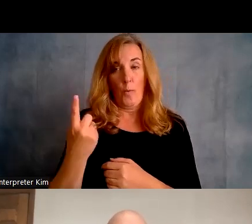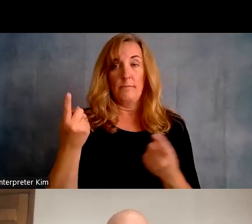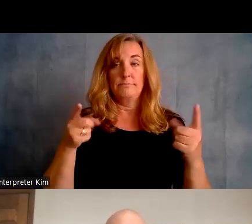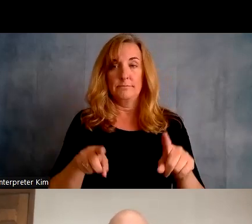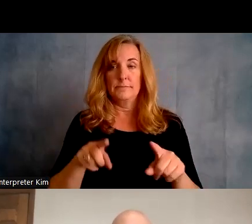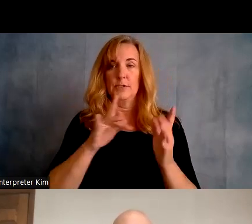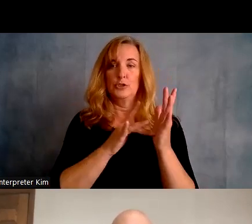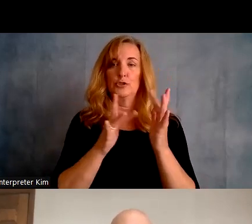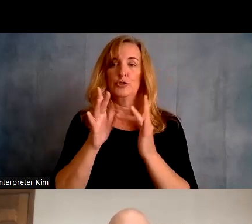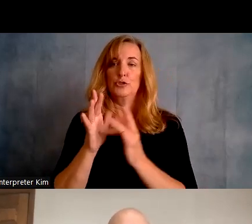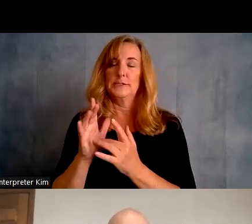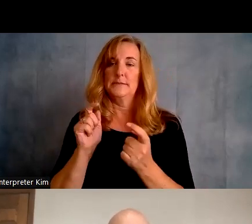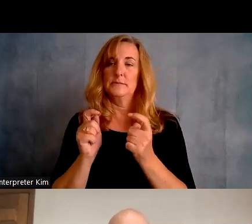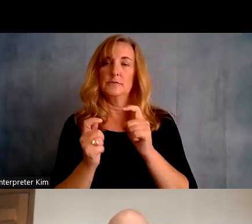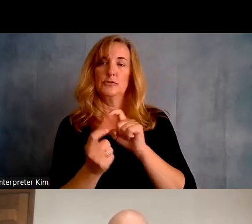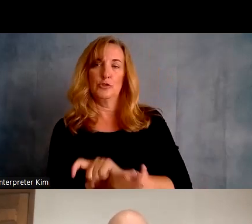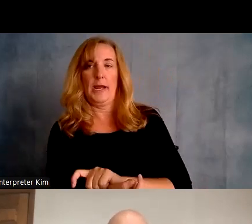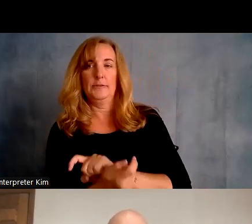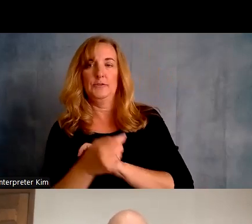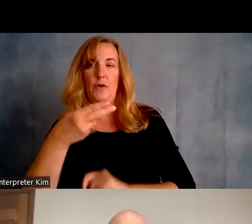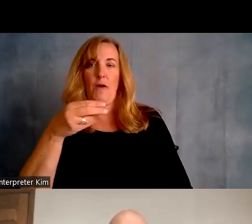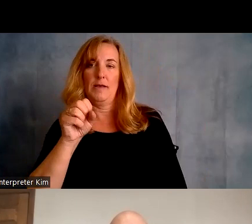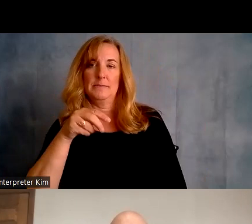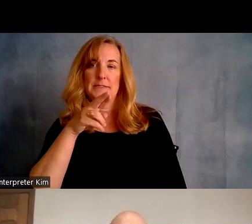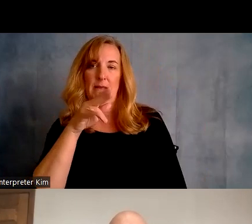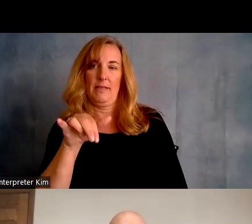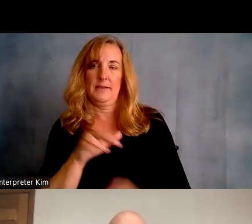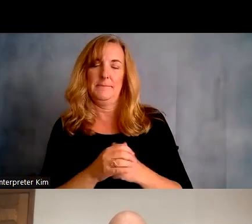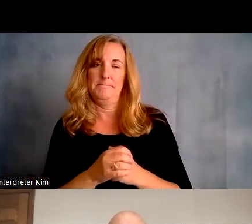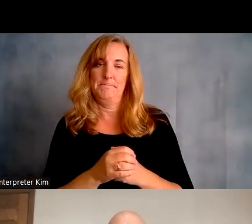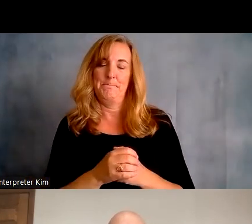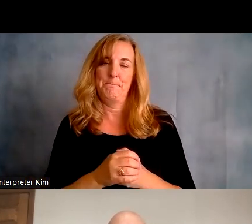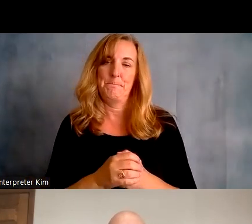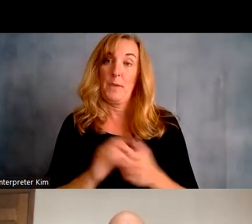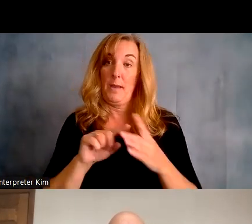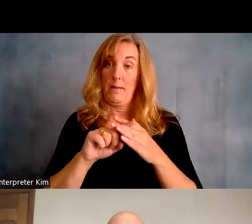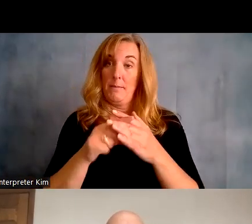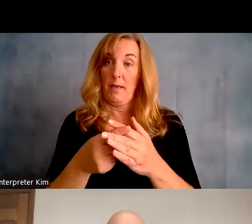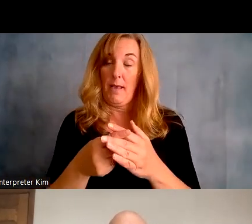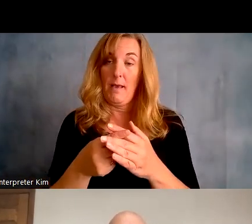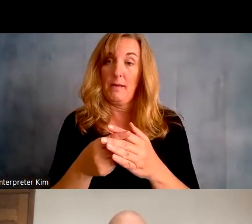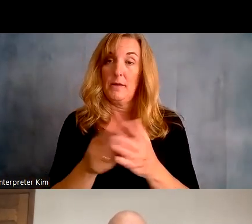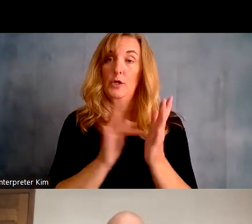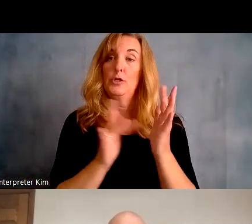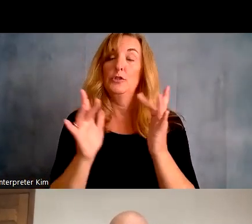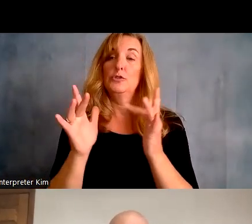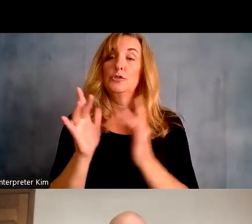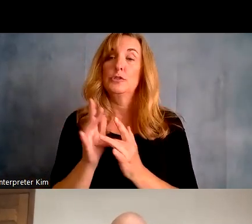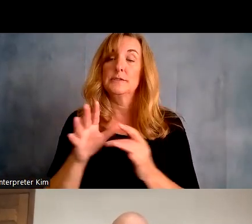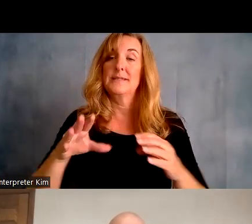turning hospitality on its head. It began when Jesus accepted the womb of